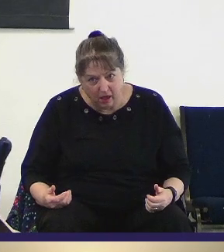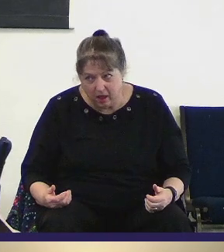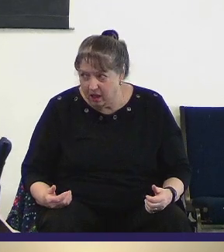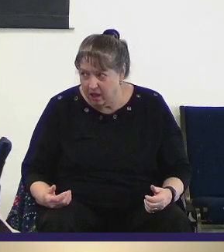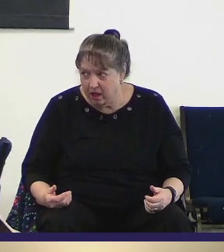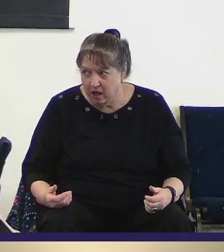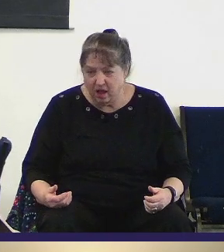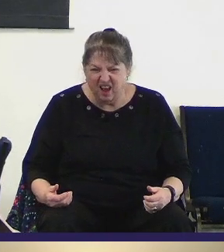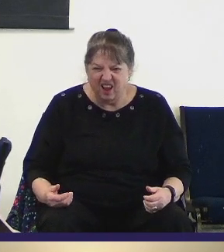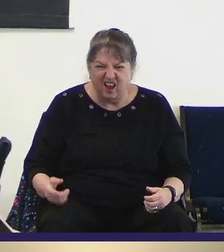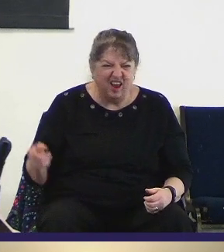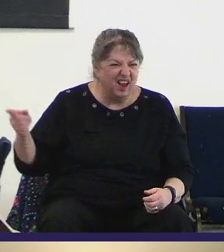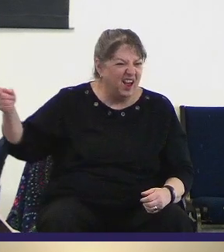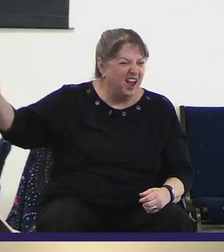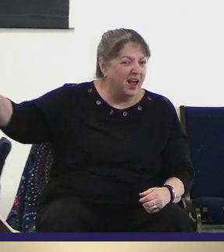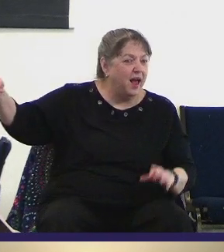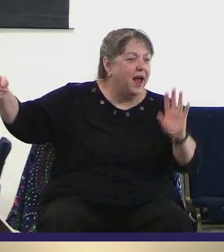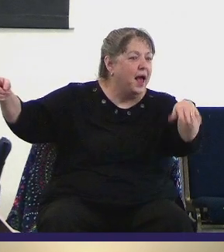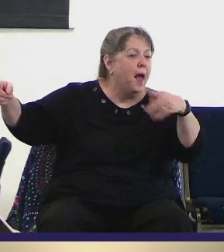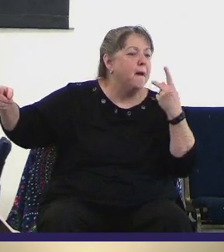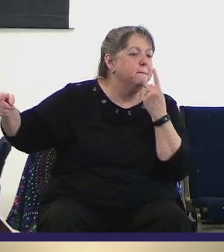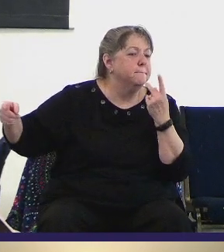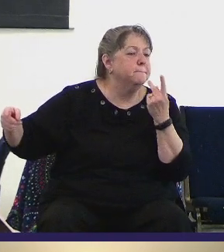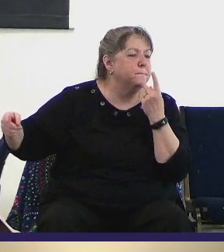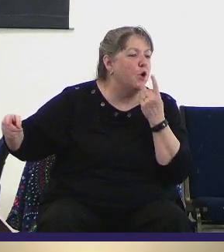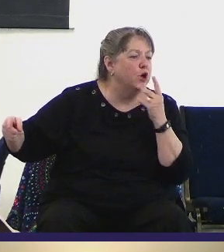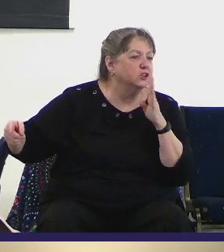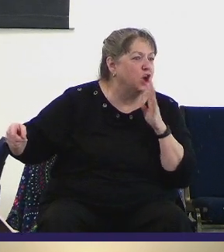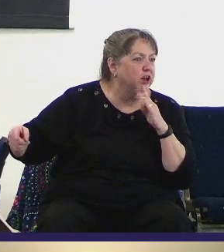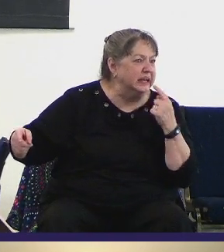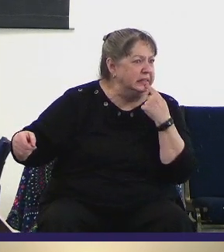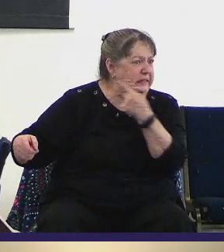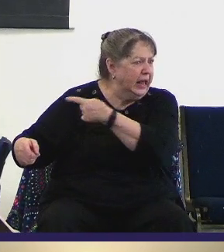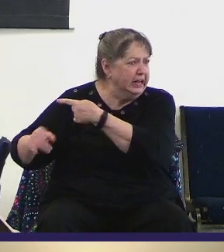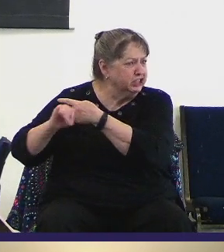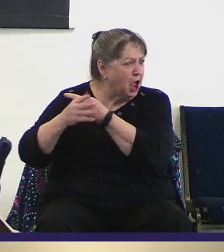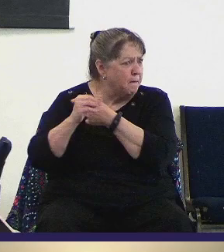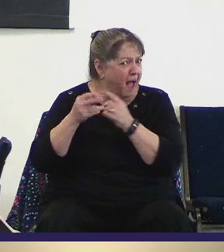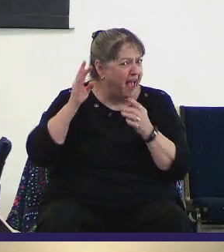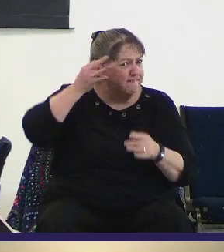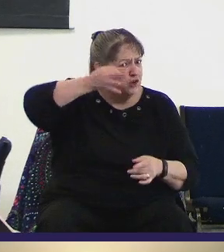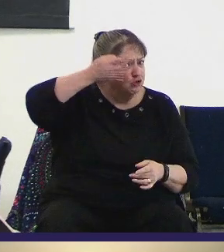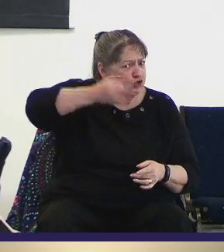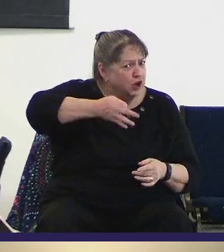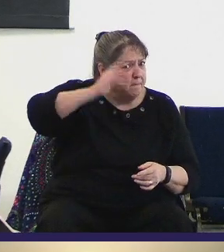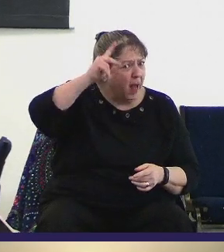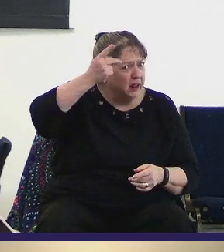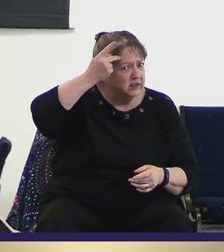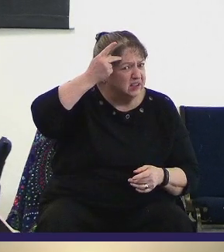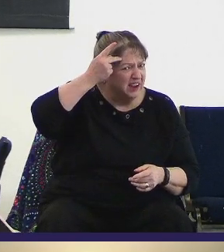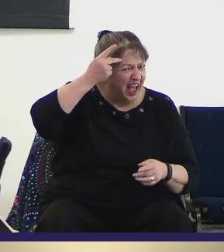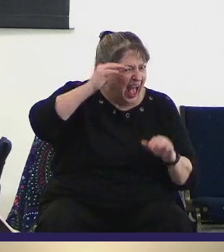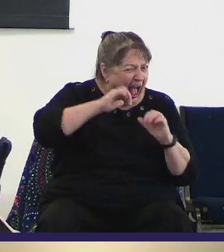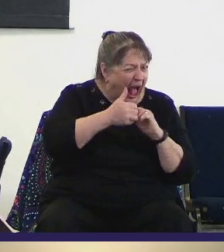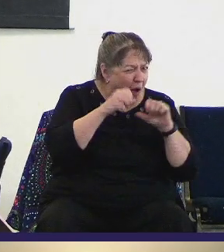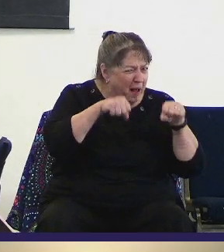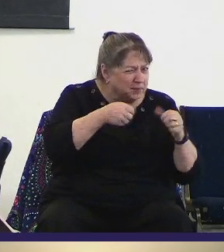Honest politician. Would that be awesome? Praise the Lord. Amen.